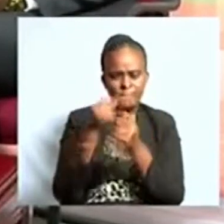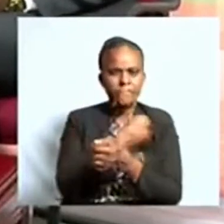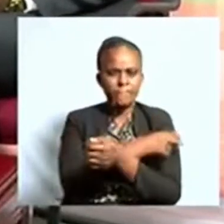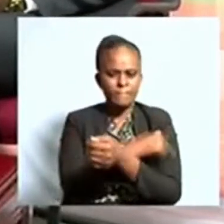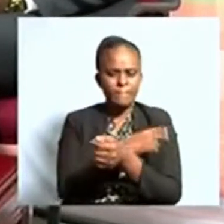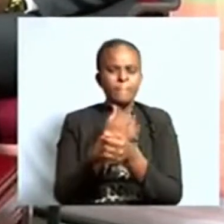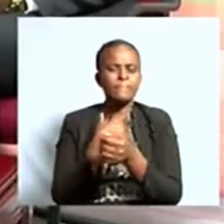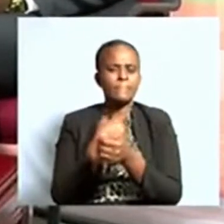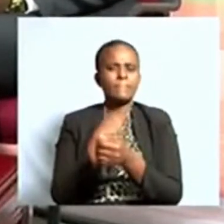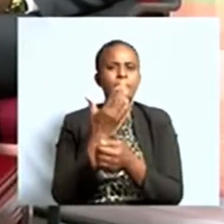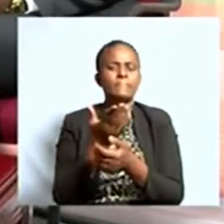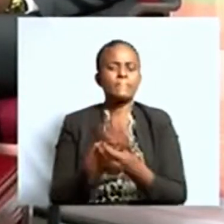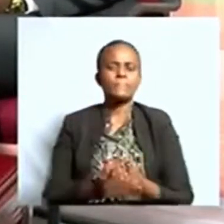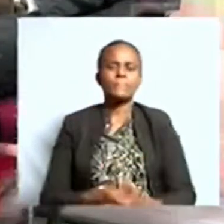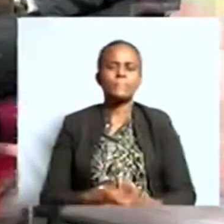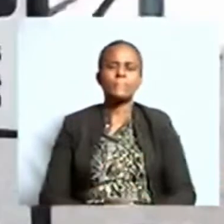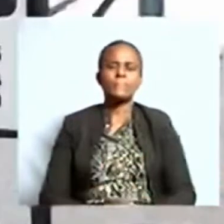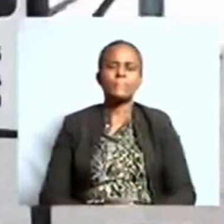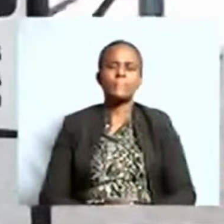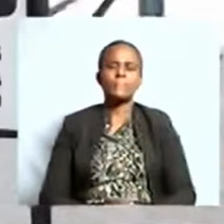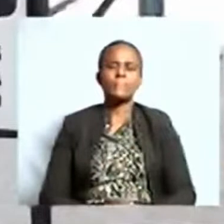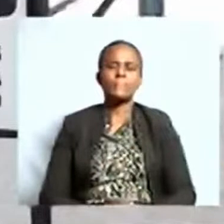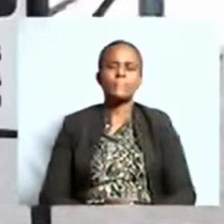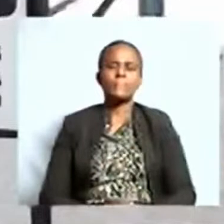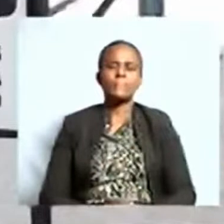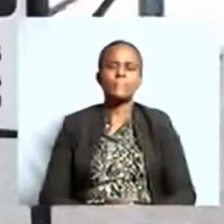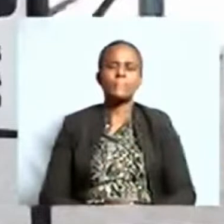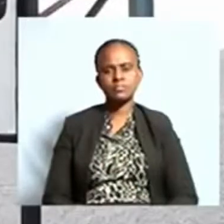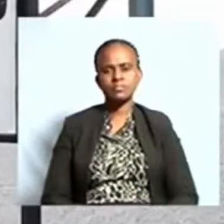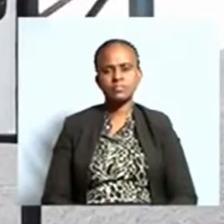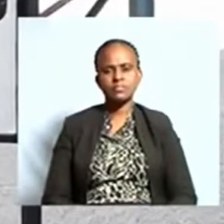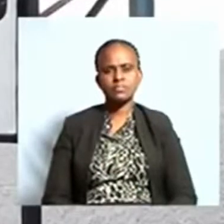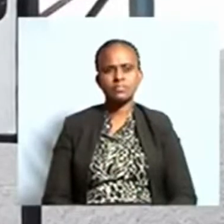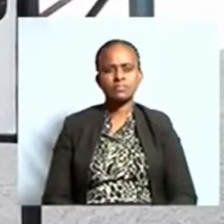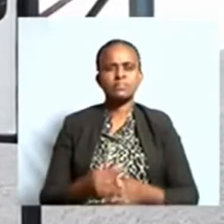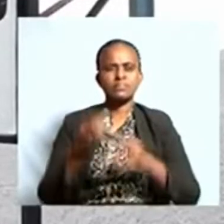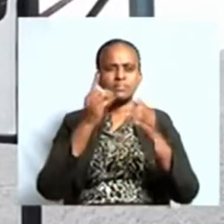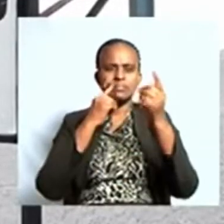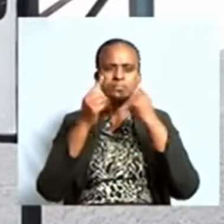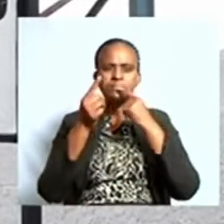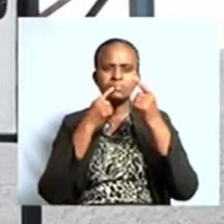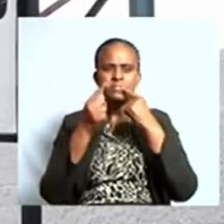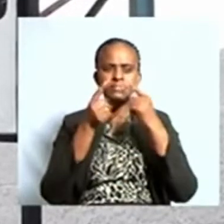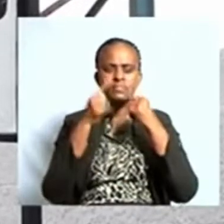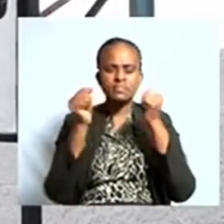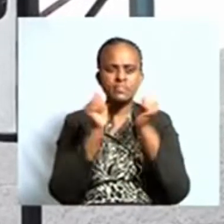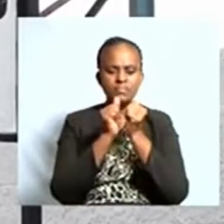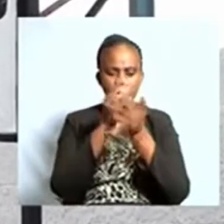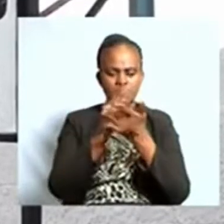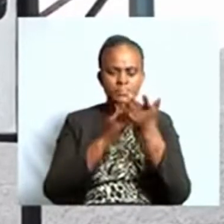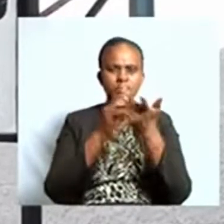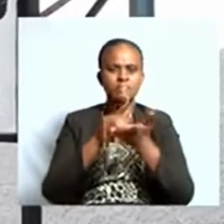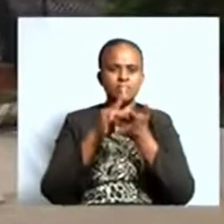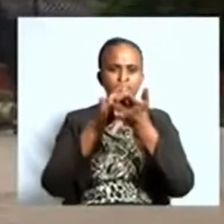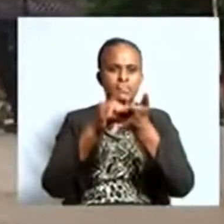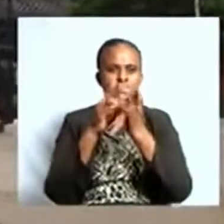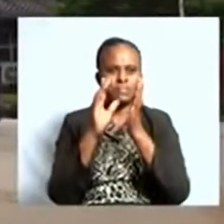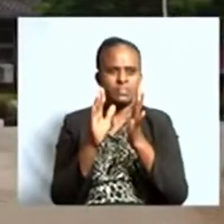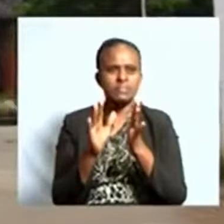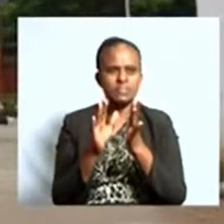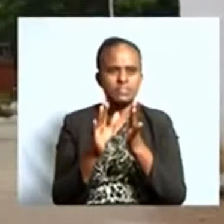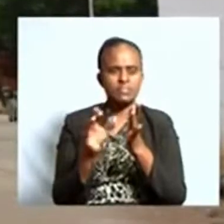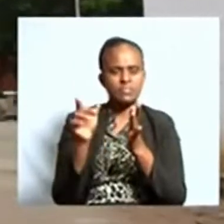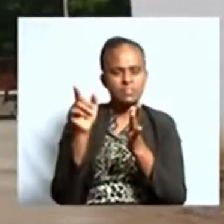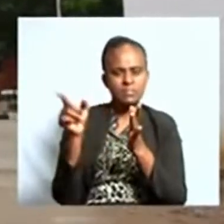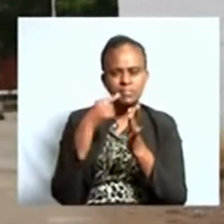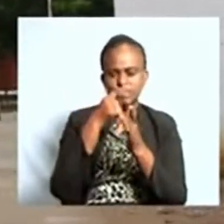health facility is lacking? Okay. There were discussions with some cooperating partner who was